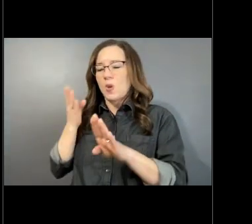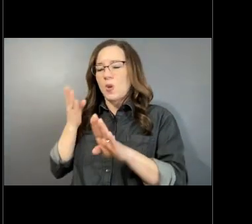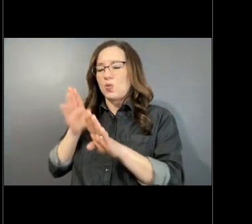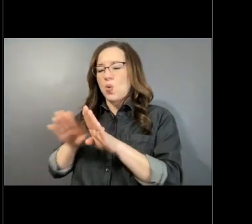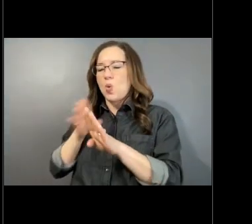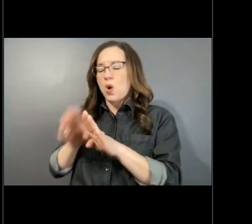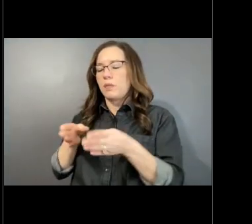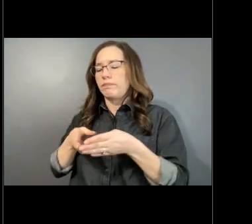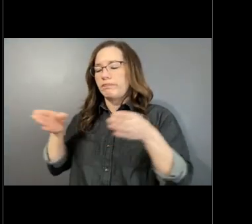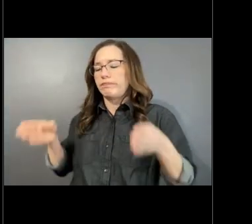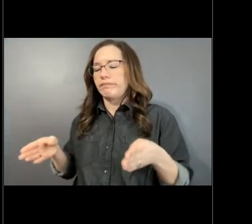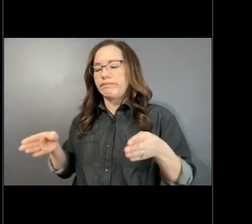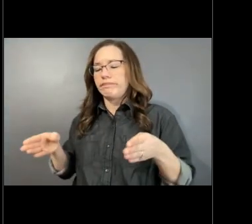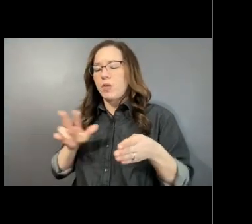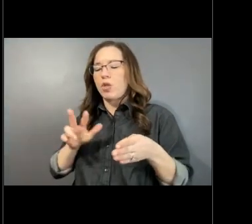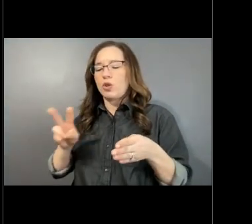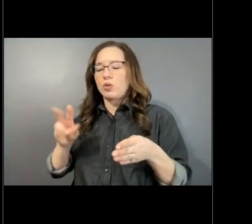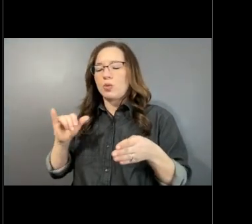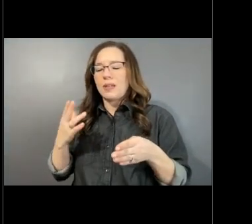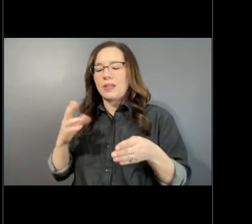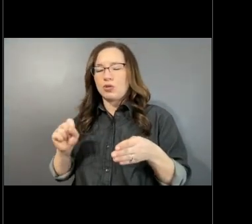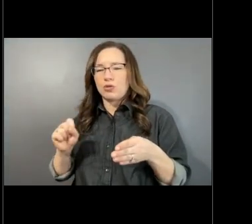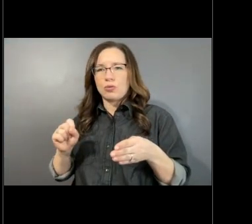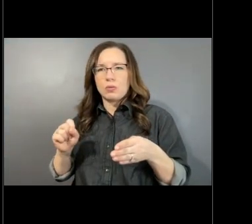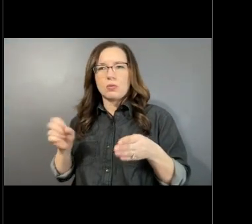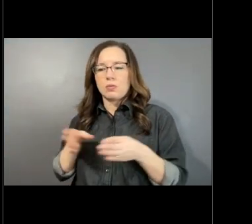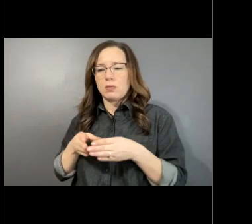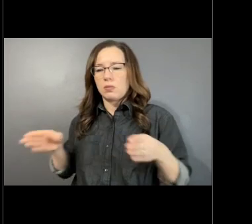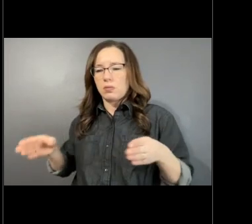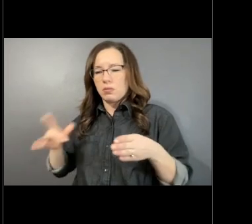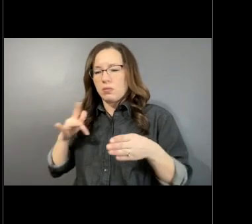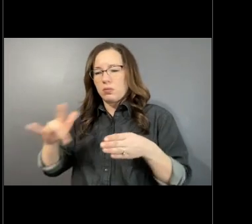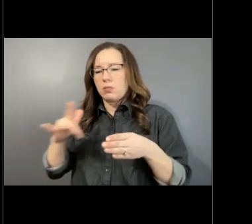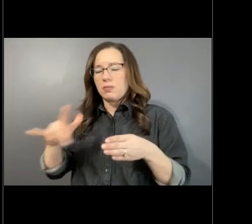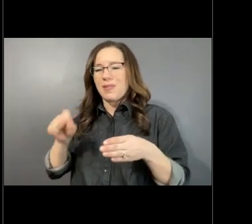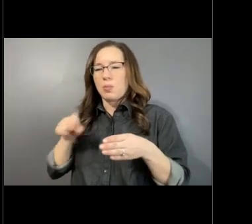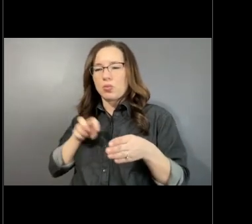a 32-inch nominal clear opening.